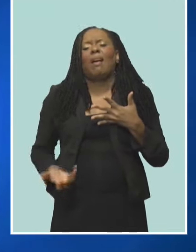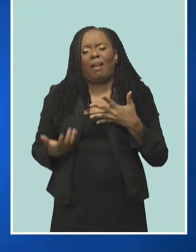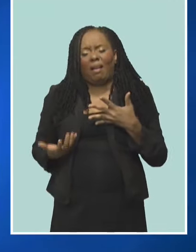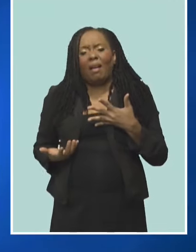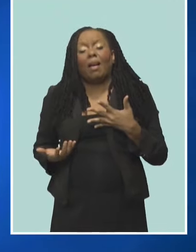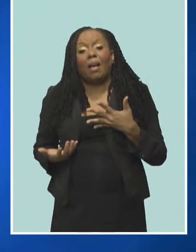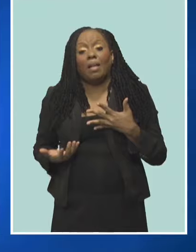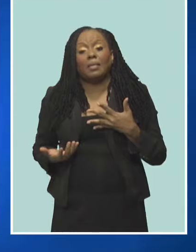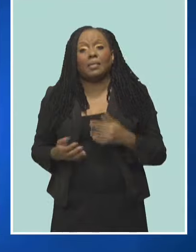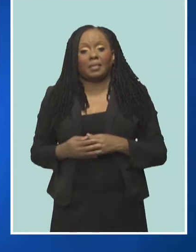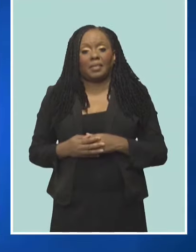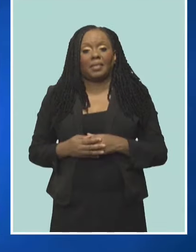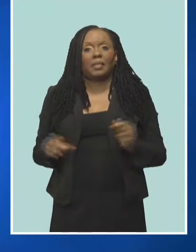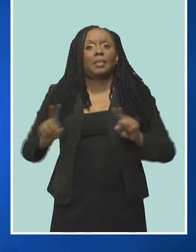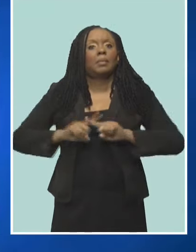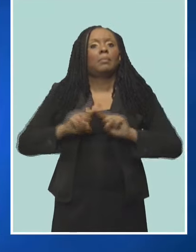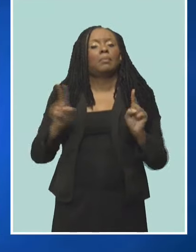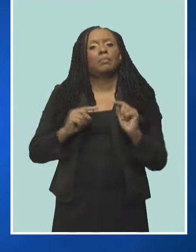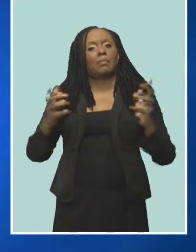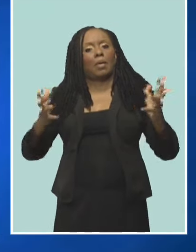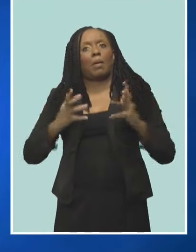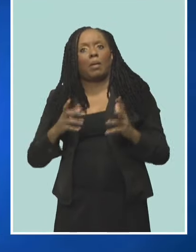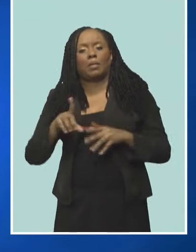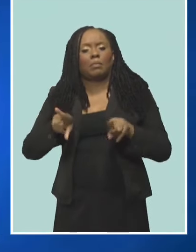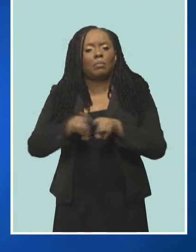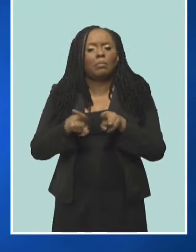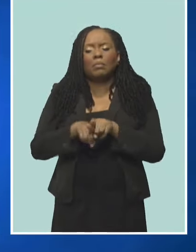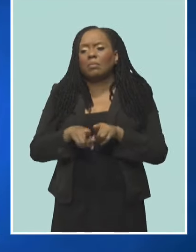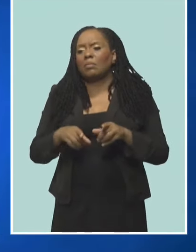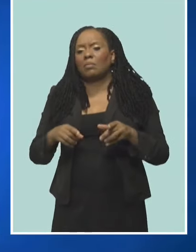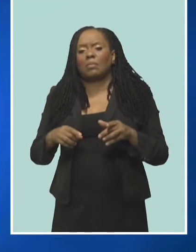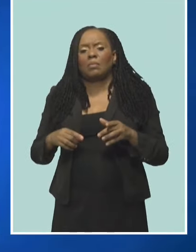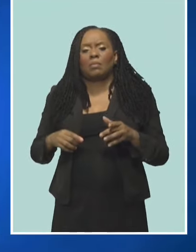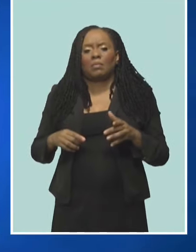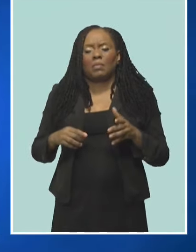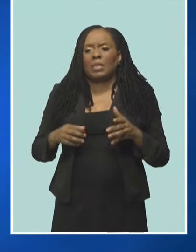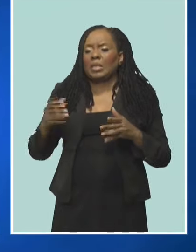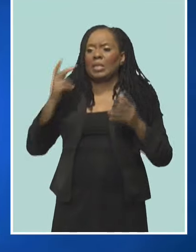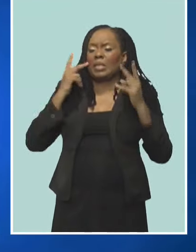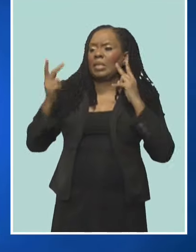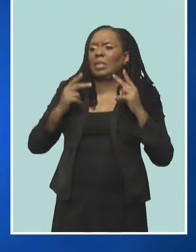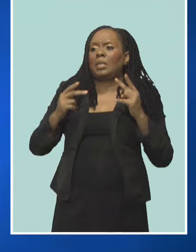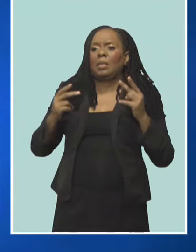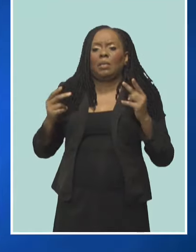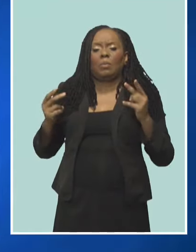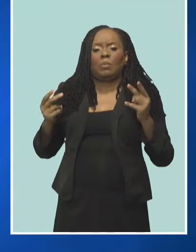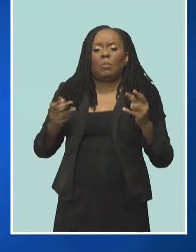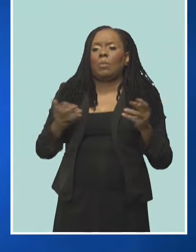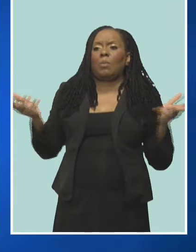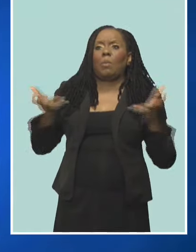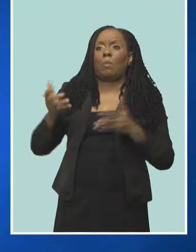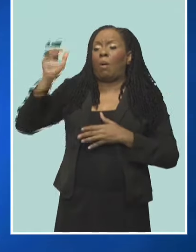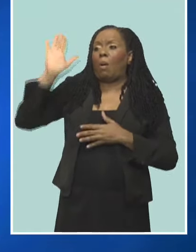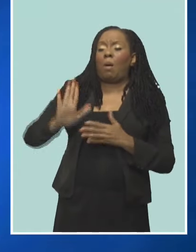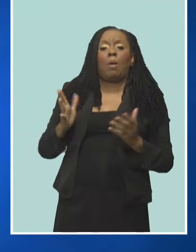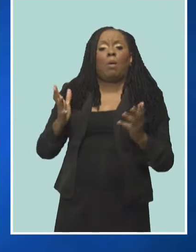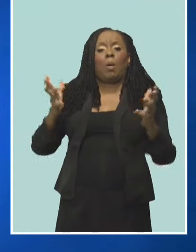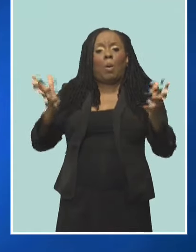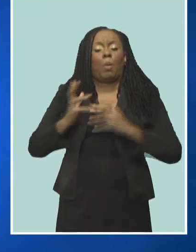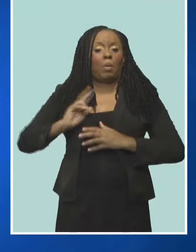a time to recommit ourselves to what more God is calling us even